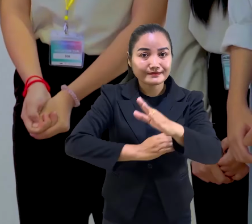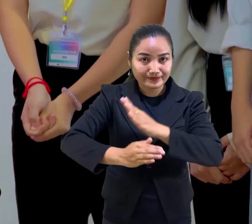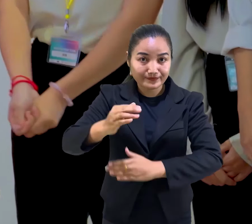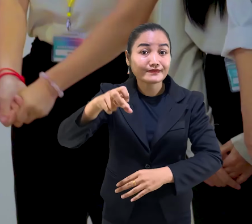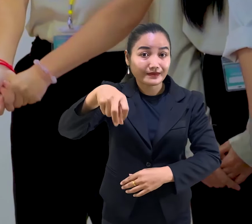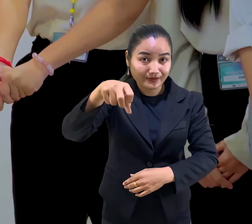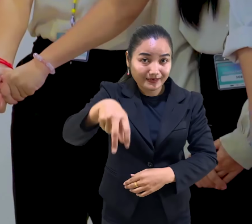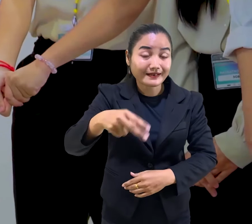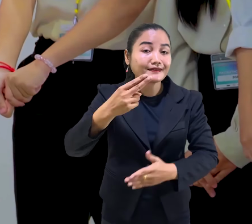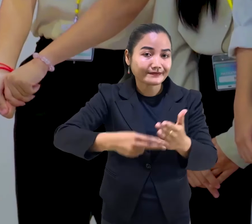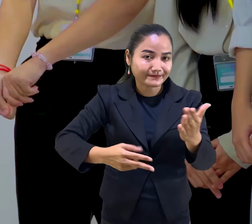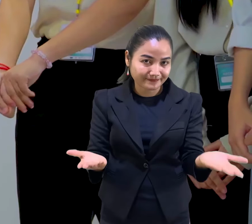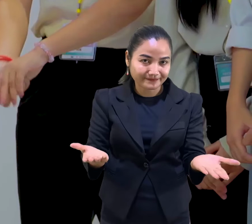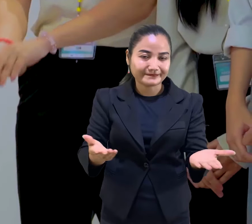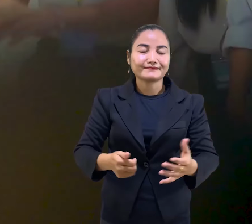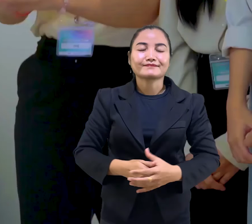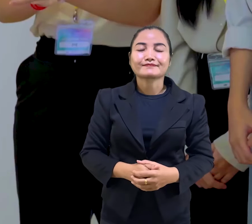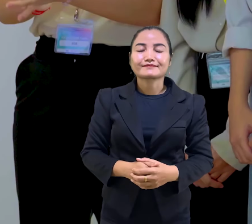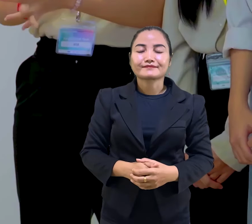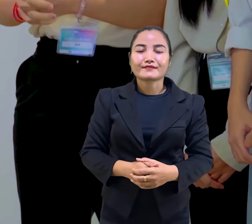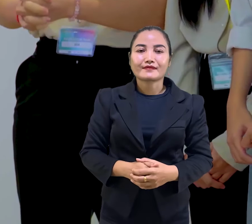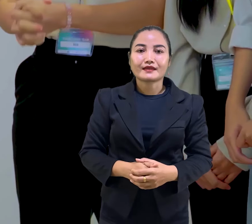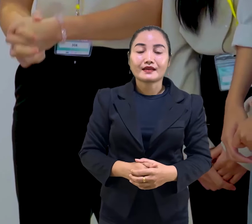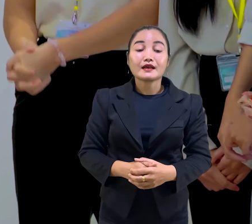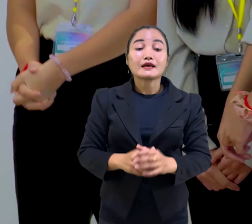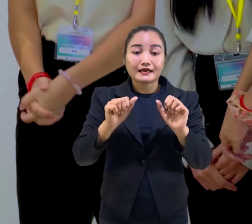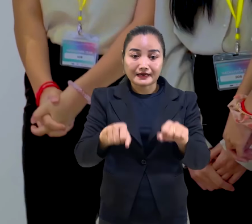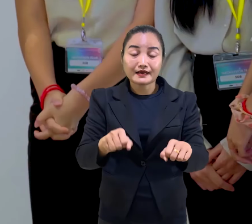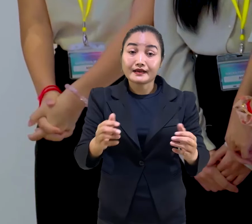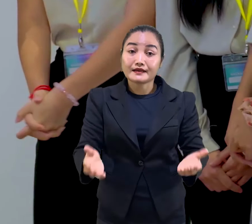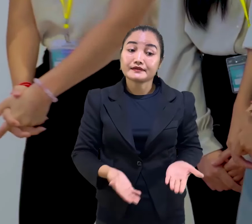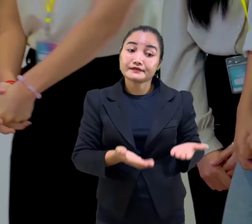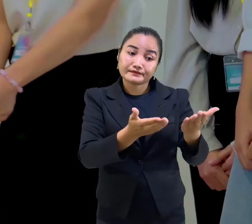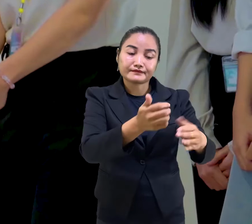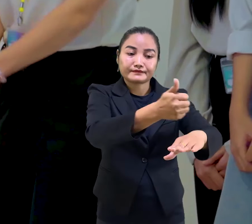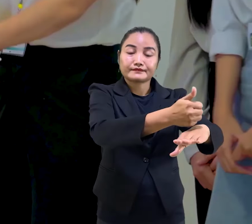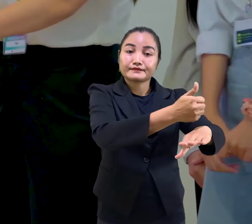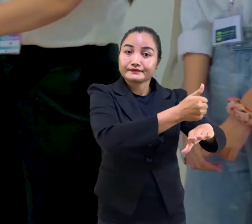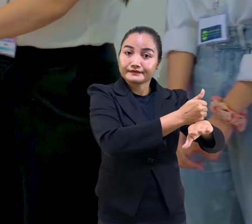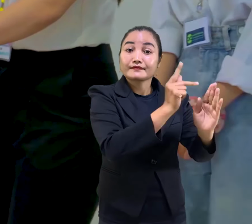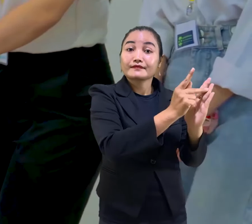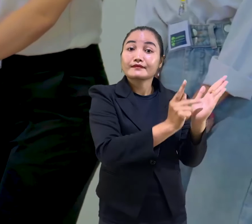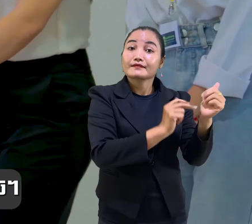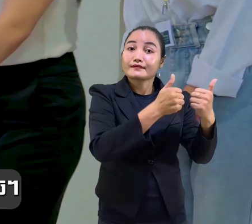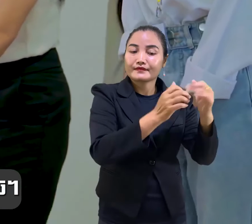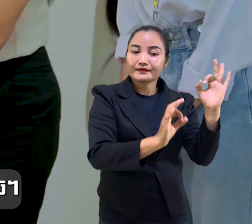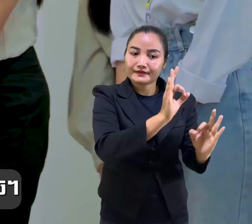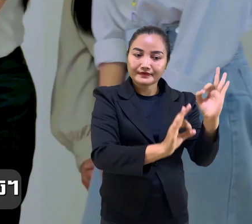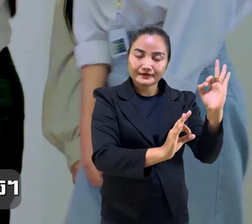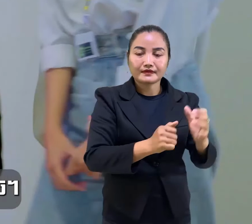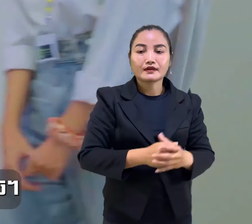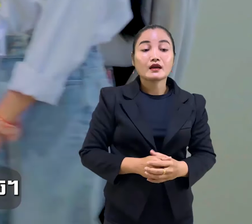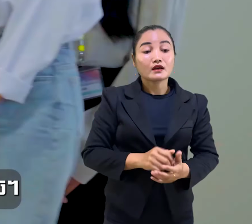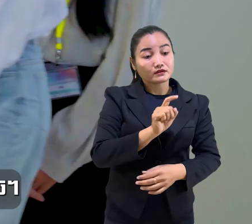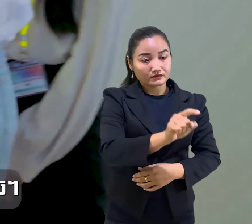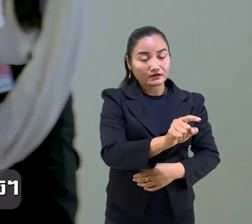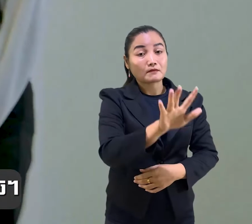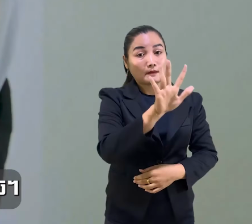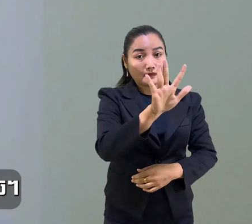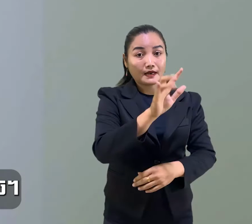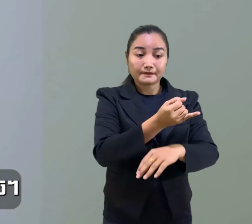Or is to the judge, you also have 5 minutes to ask if you have any question. So the timer will tick